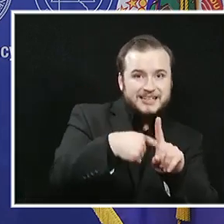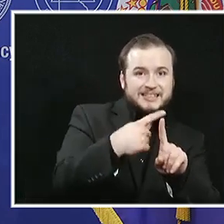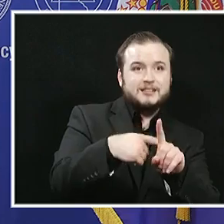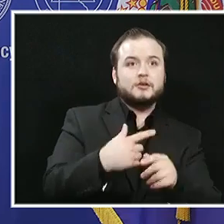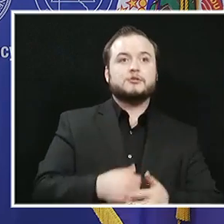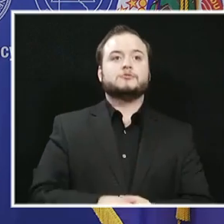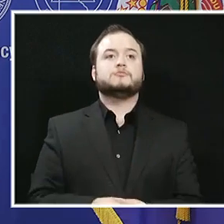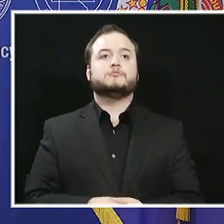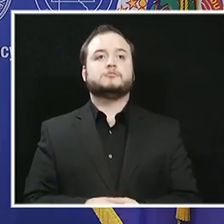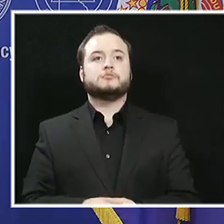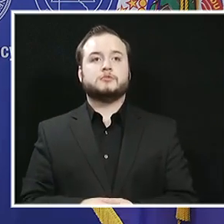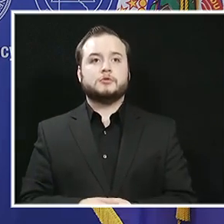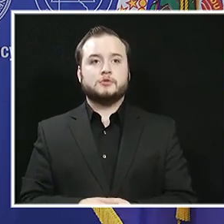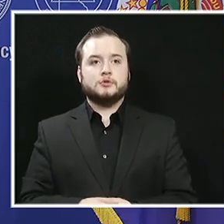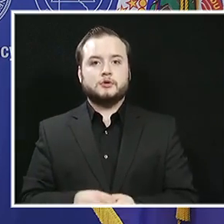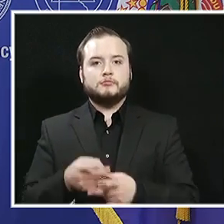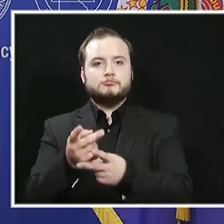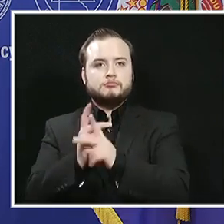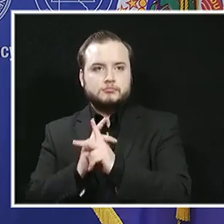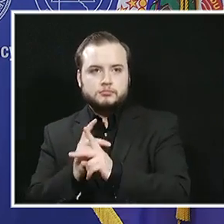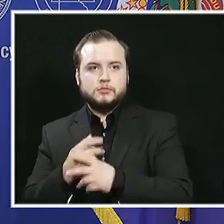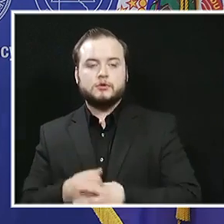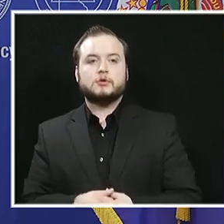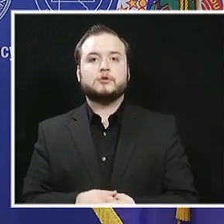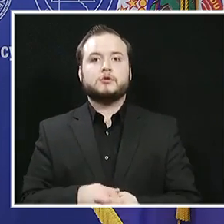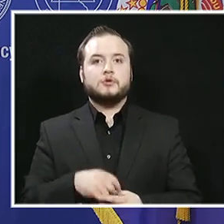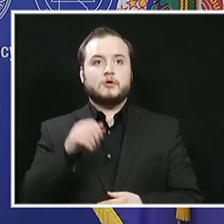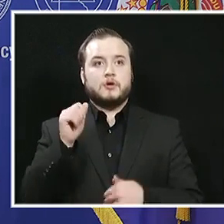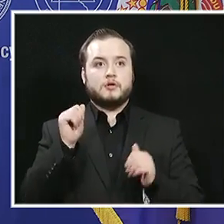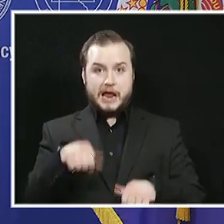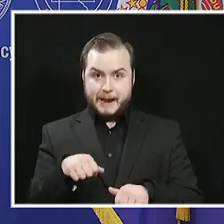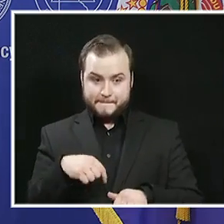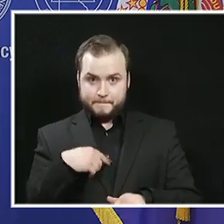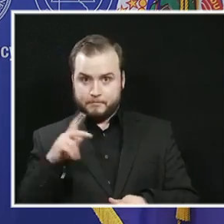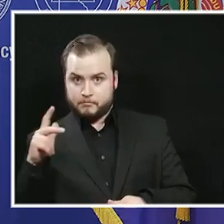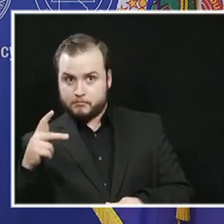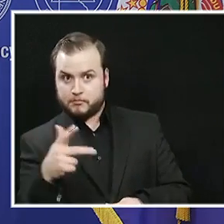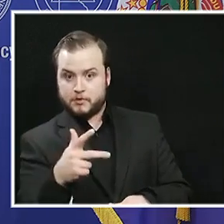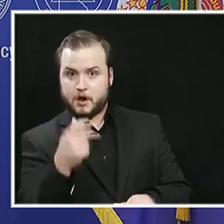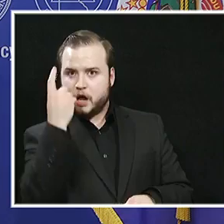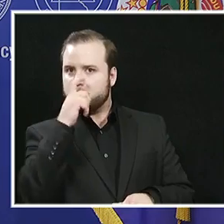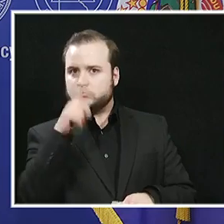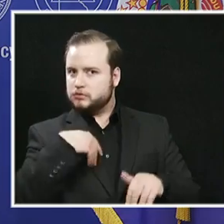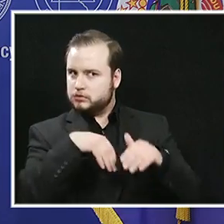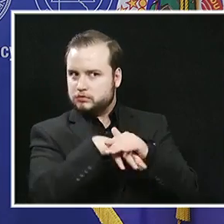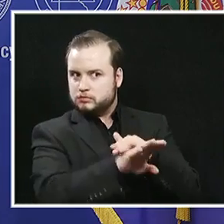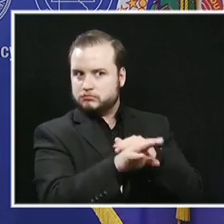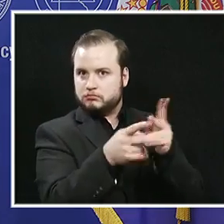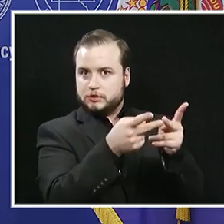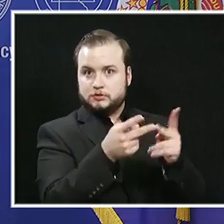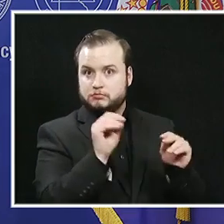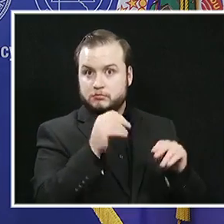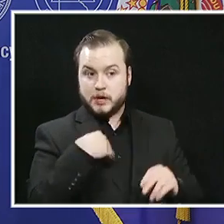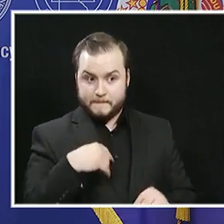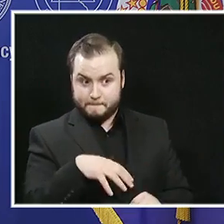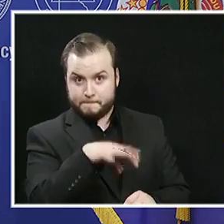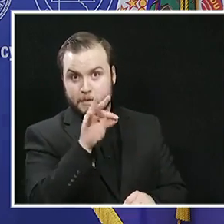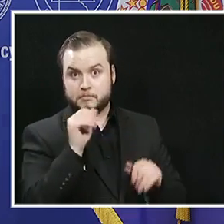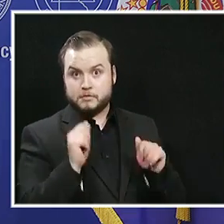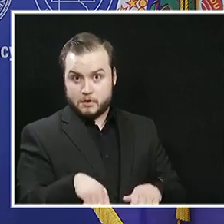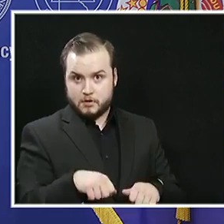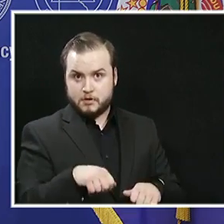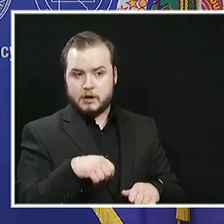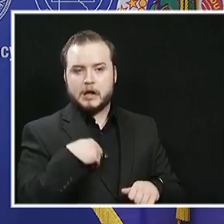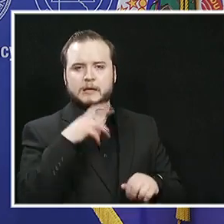that can reasonably be picked up outside by a customer without entering a place of the business and with limited interaction between the worker